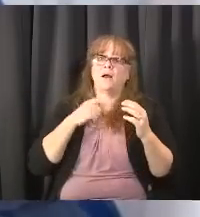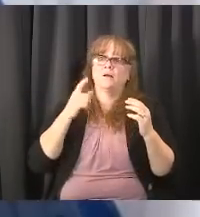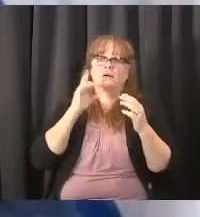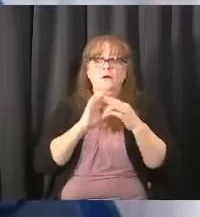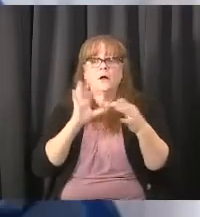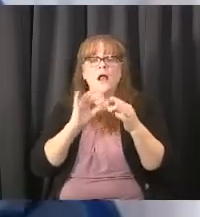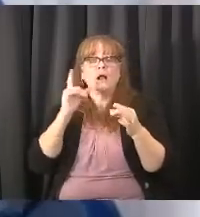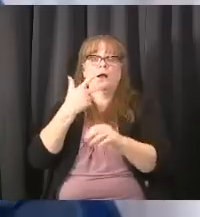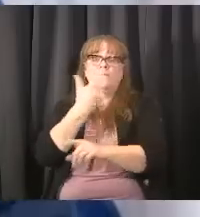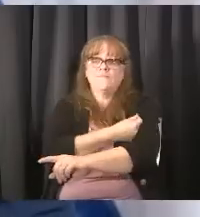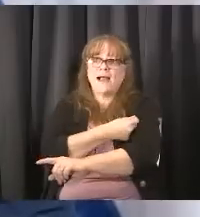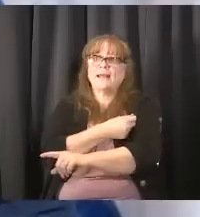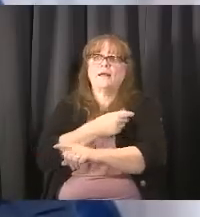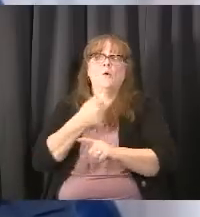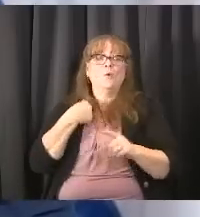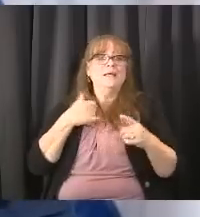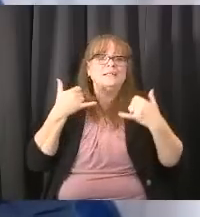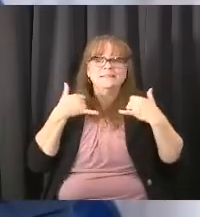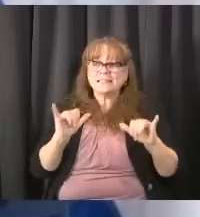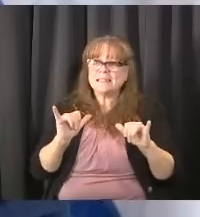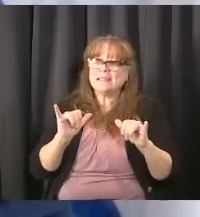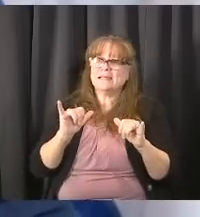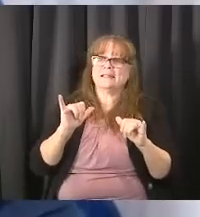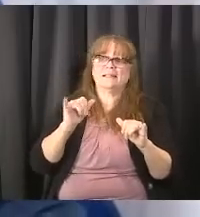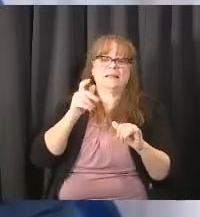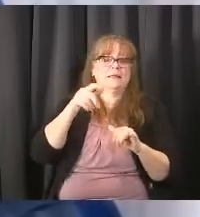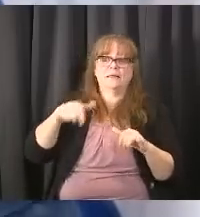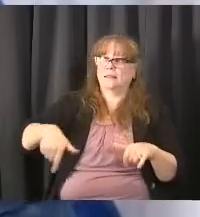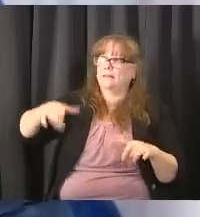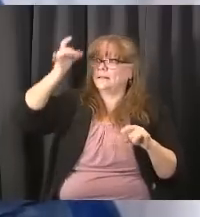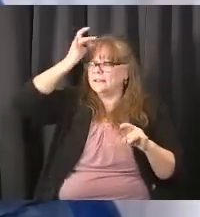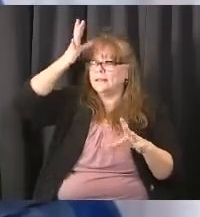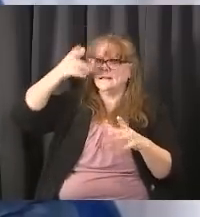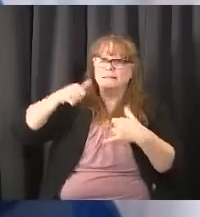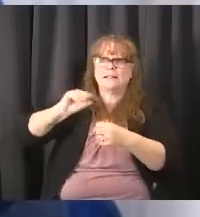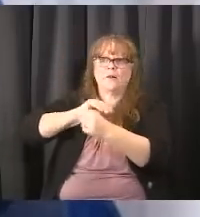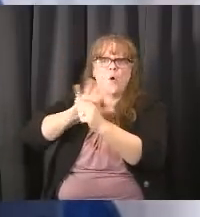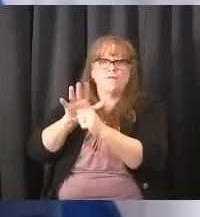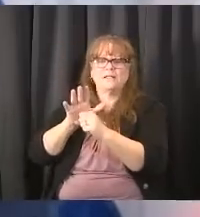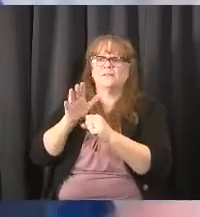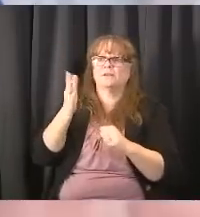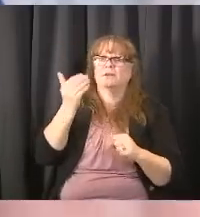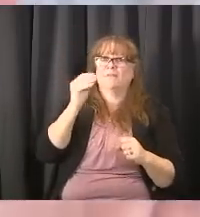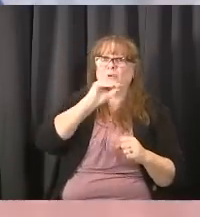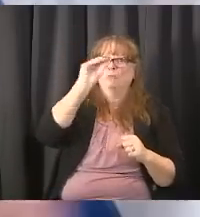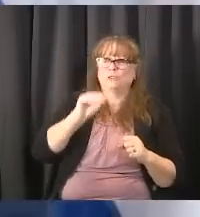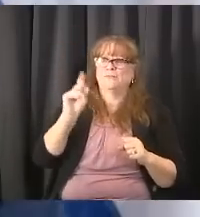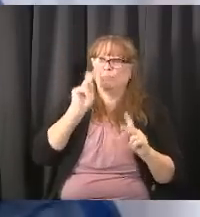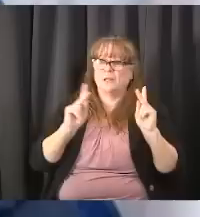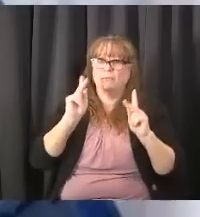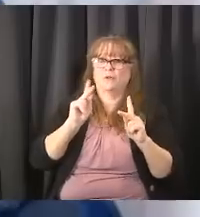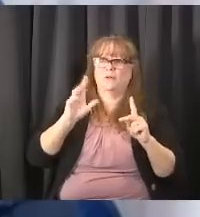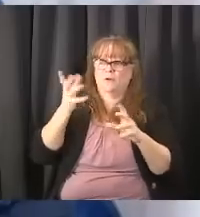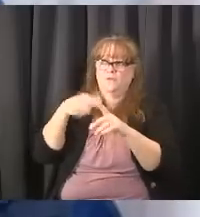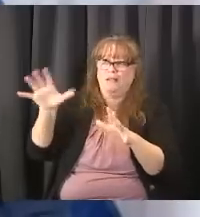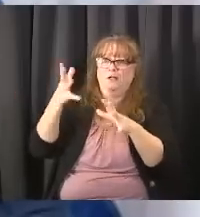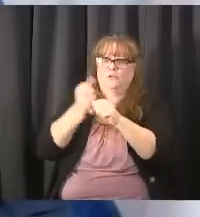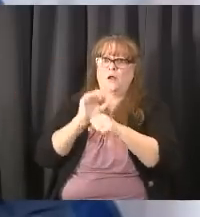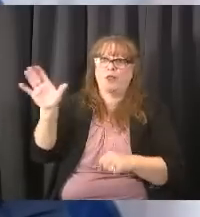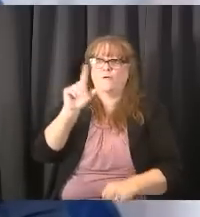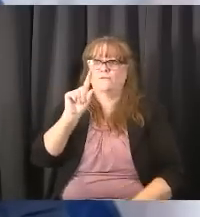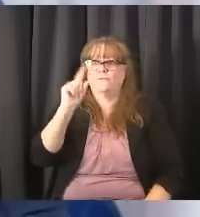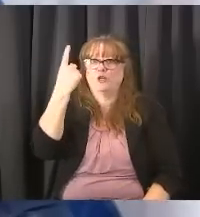scheme of things, just over 3% of Coloradans have received their first dose, and many of those have just begun their protection clock. We're still at